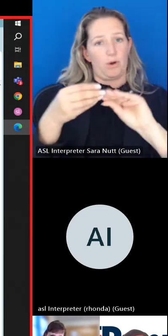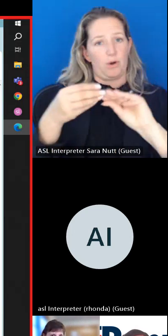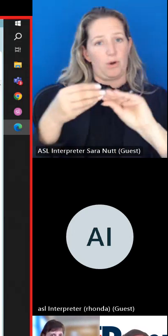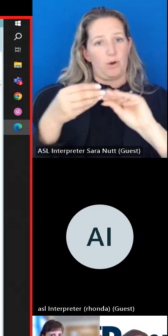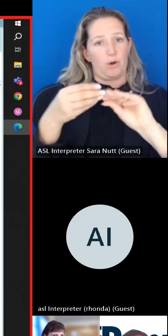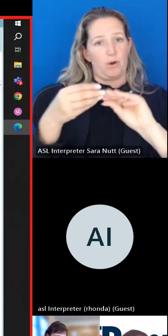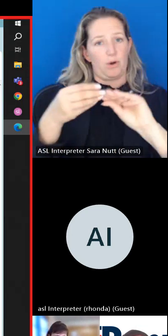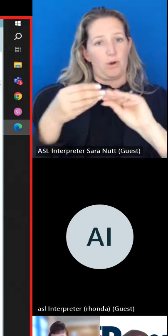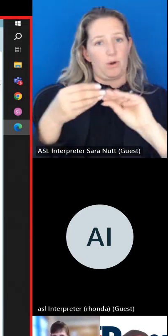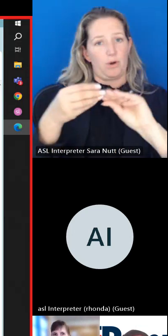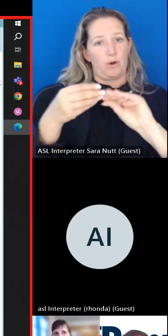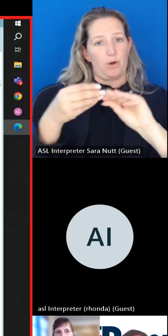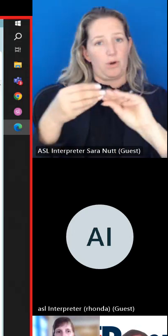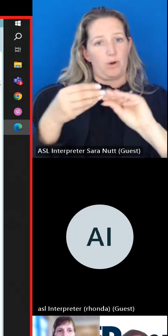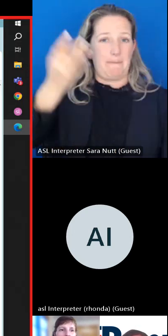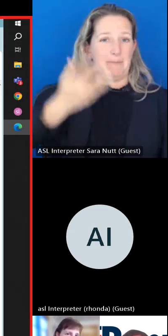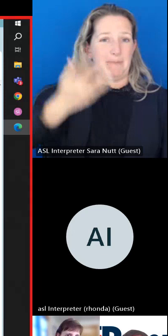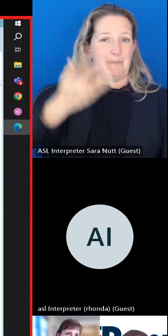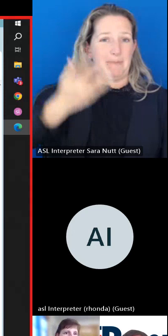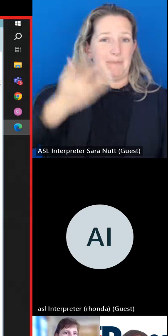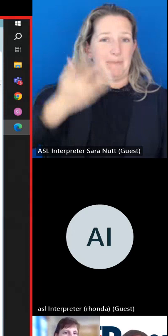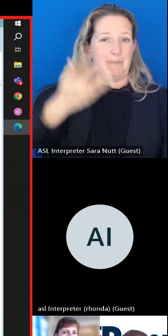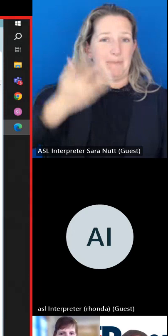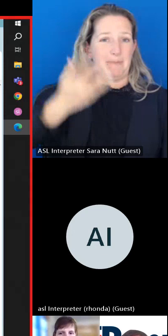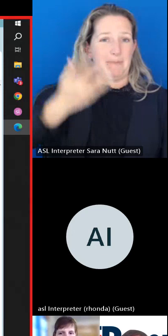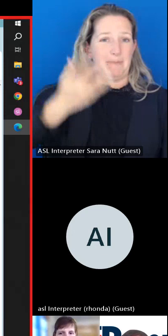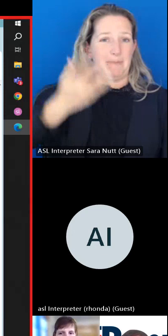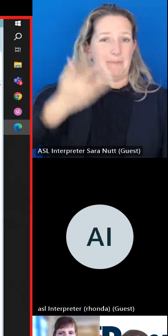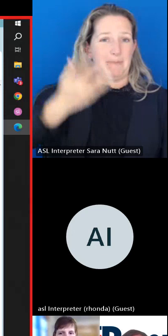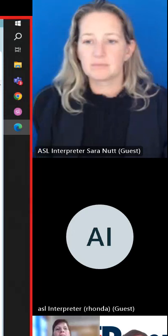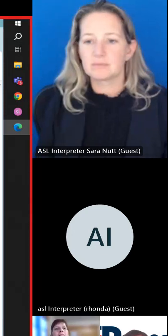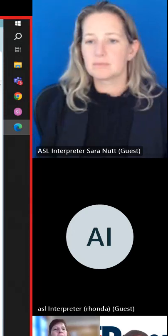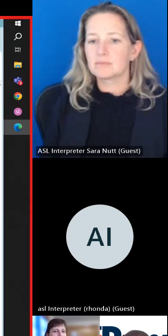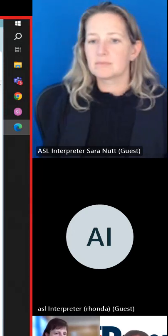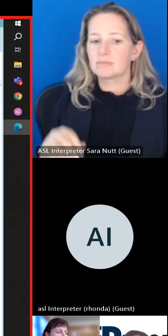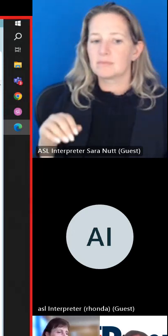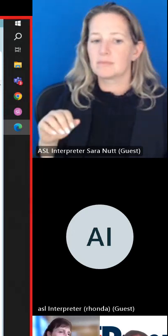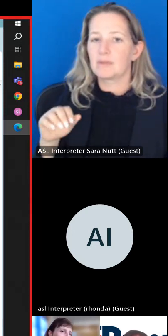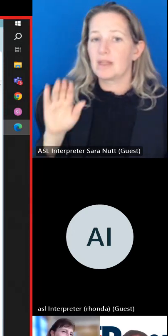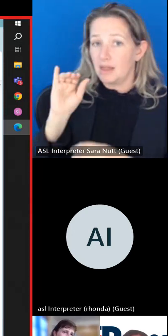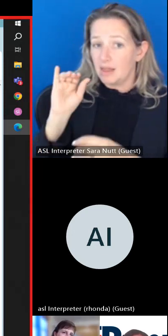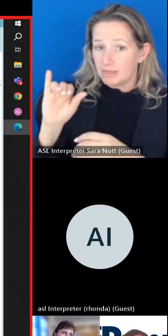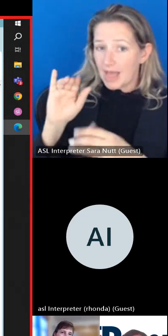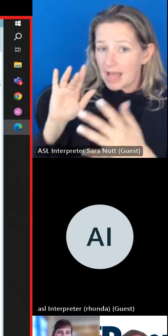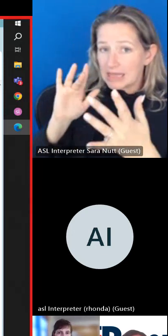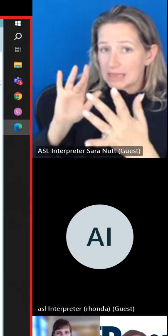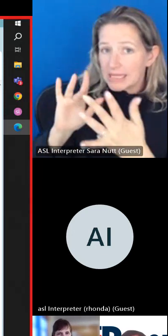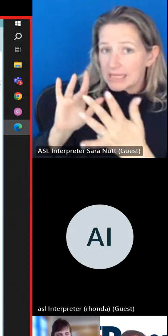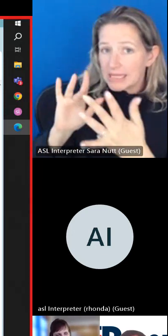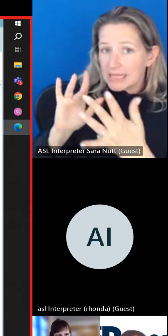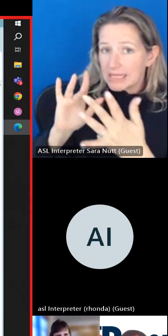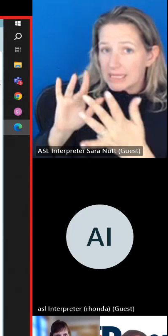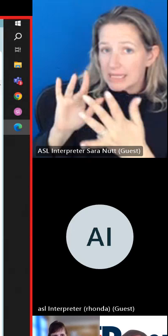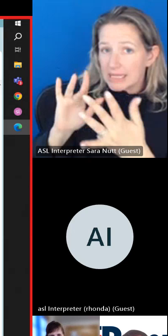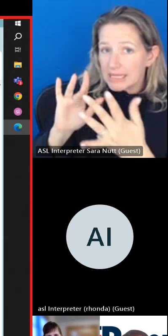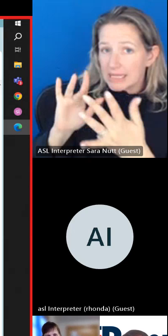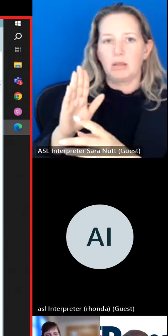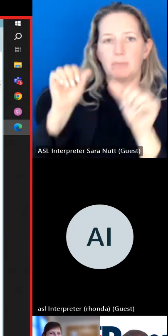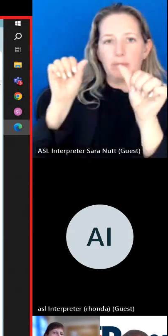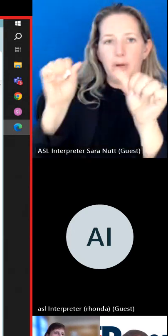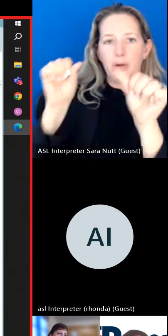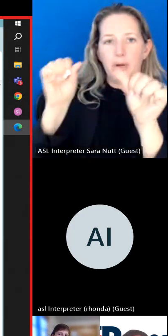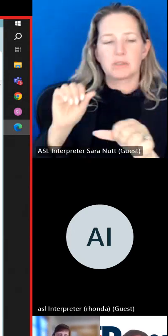The link to the presentation will be on the email invite that you all have, so you should already have access to it. If you don't and